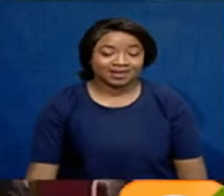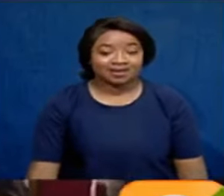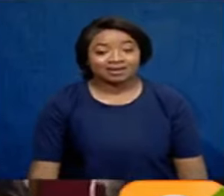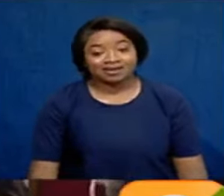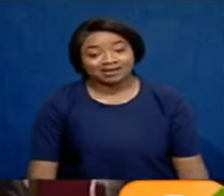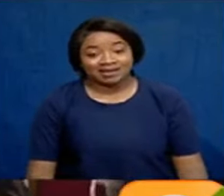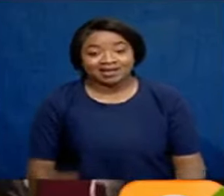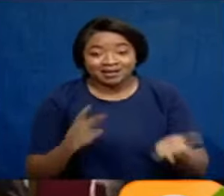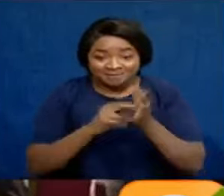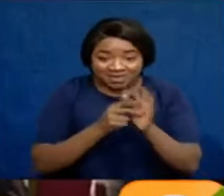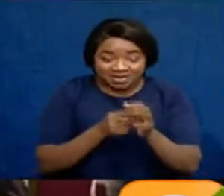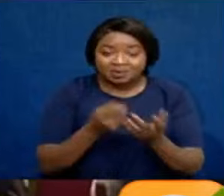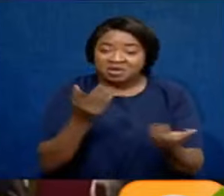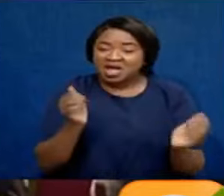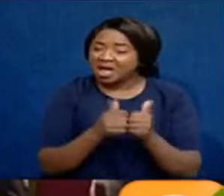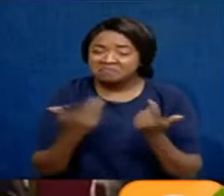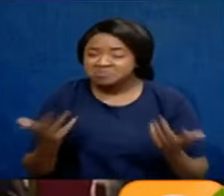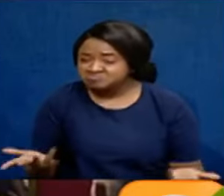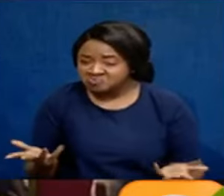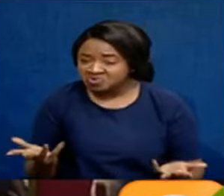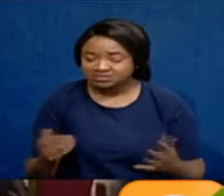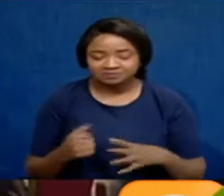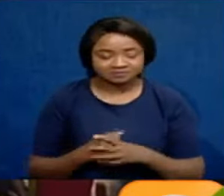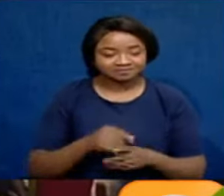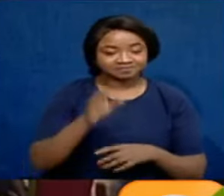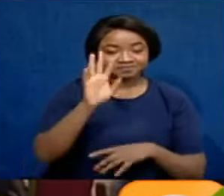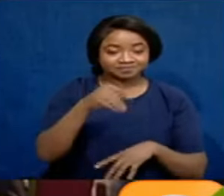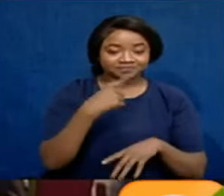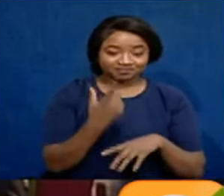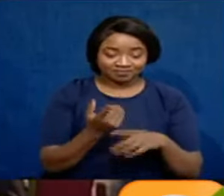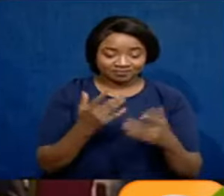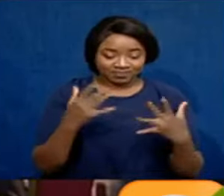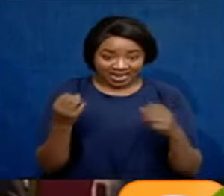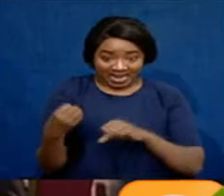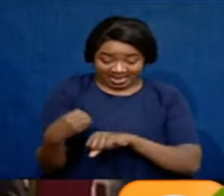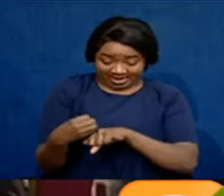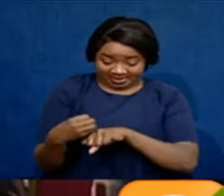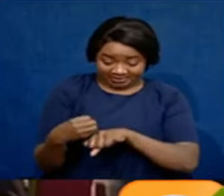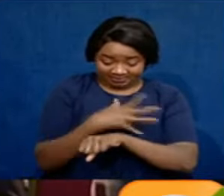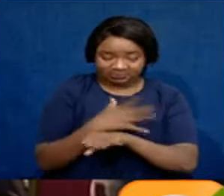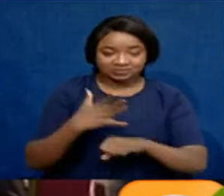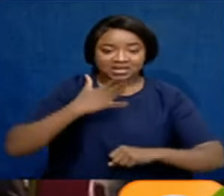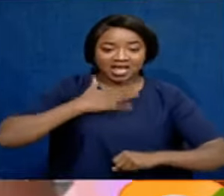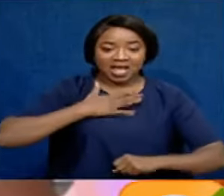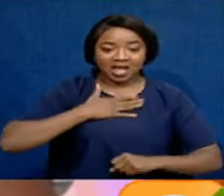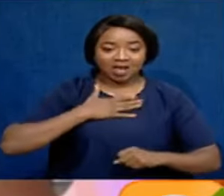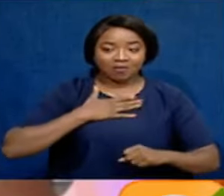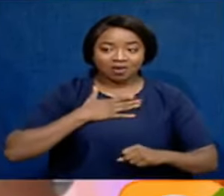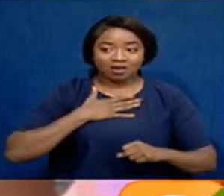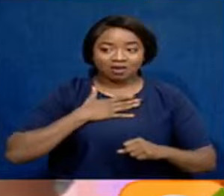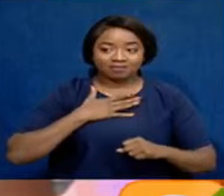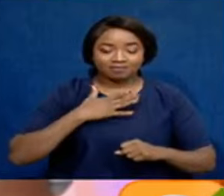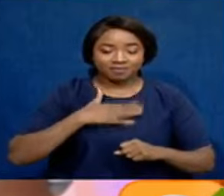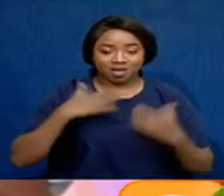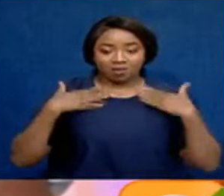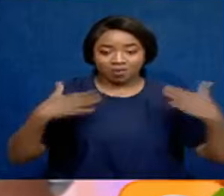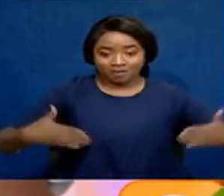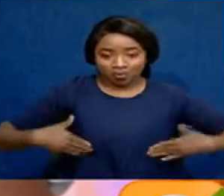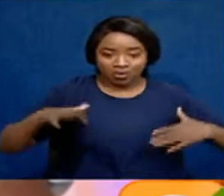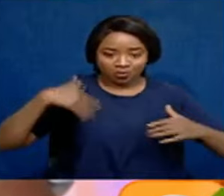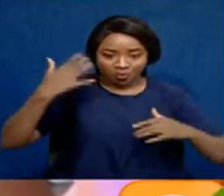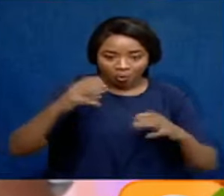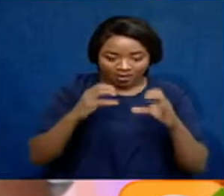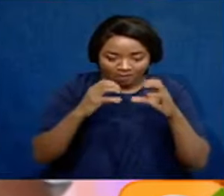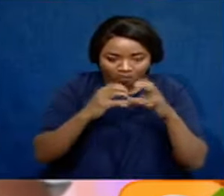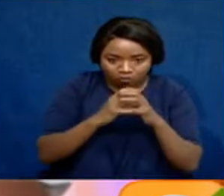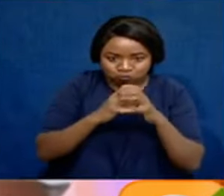tumor grows? Now, when you talk about a cancer, our bodies is in a constant state of reproducing. Cells are being